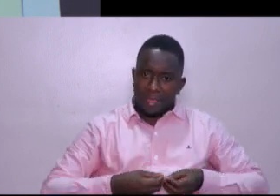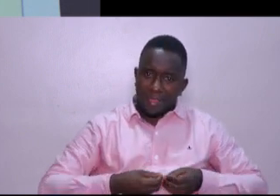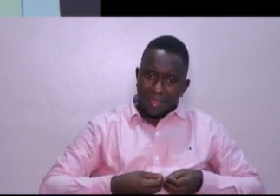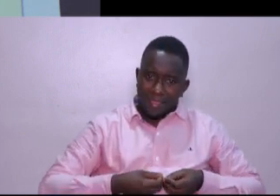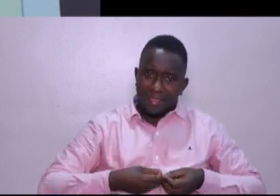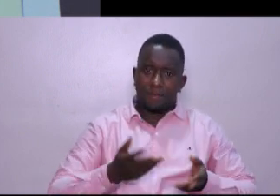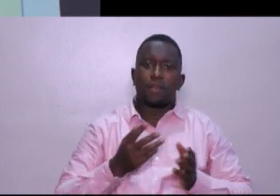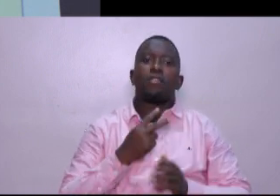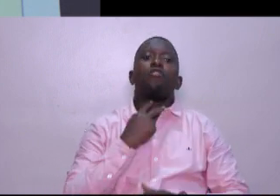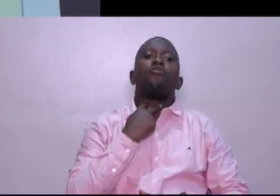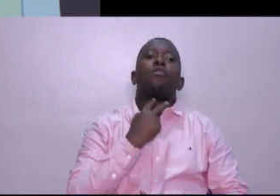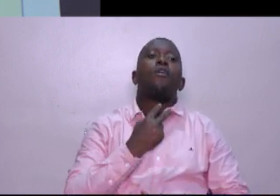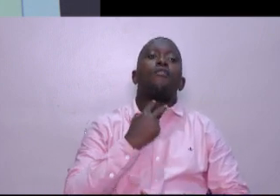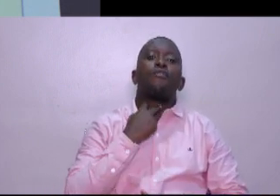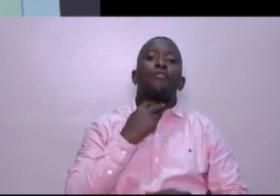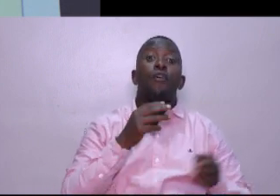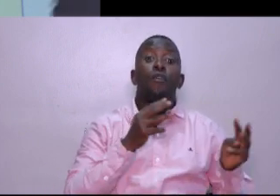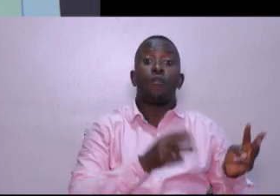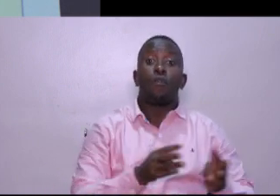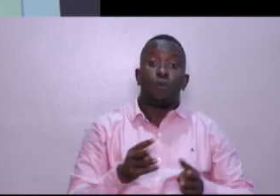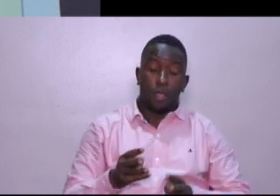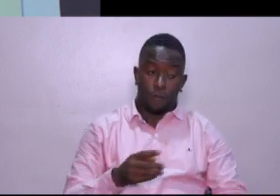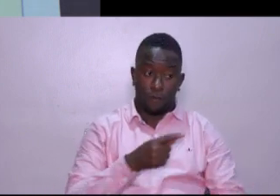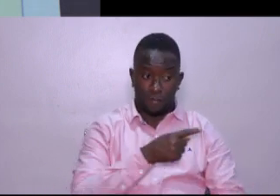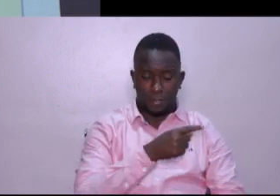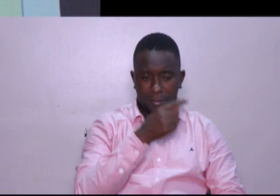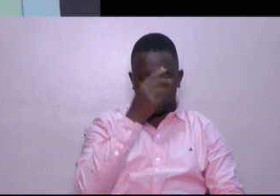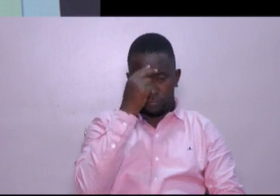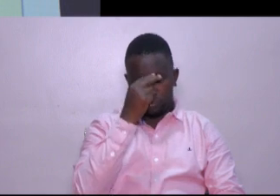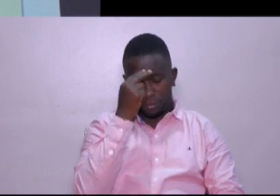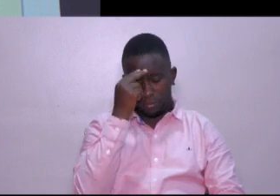audio for them to